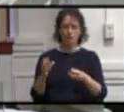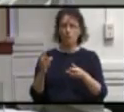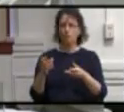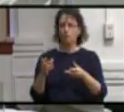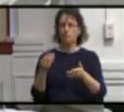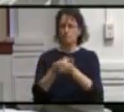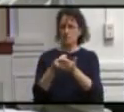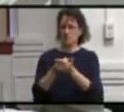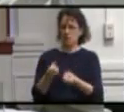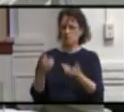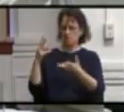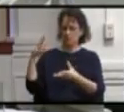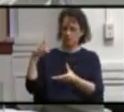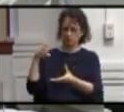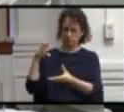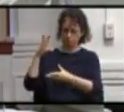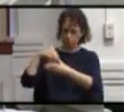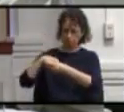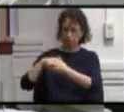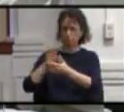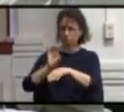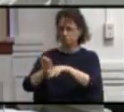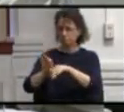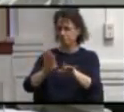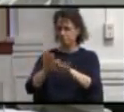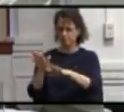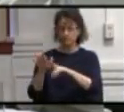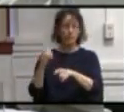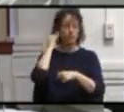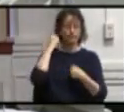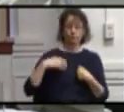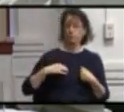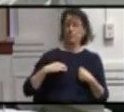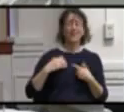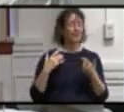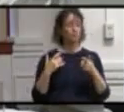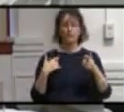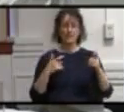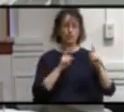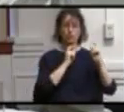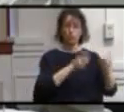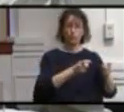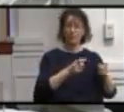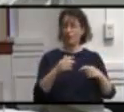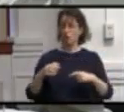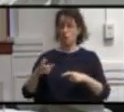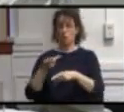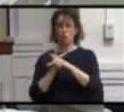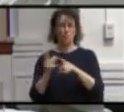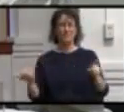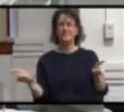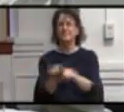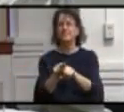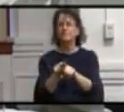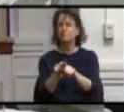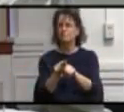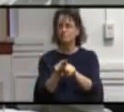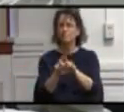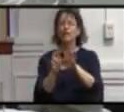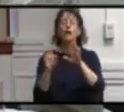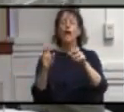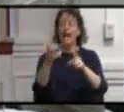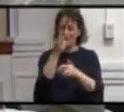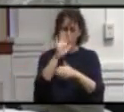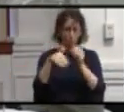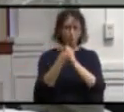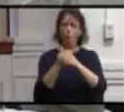If you're applying for a loan, you file the same application, even if it goes to the VITA board. So everybody is